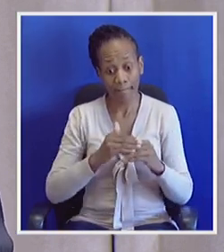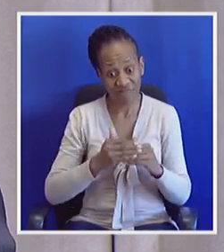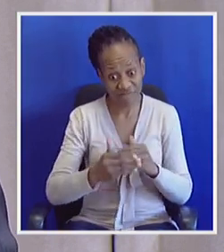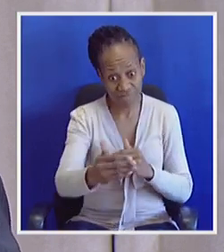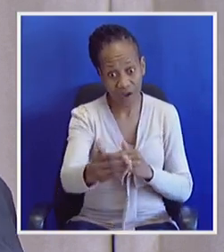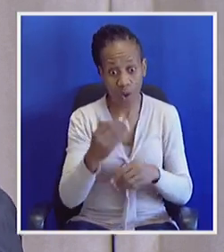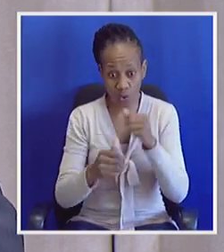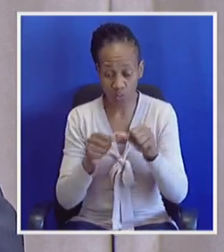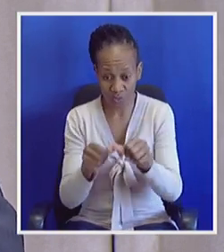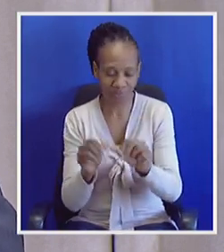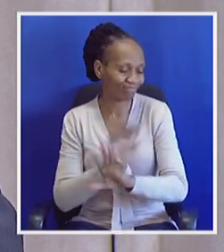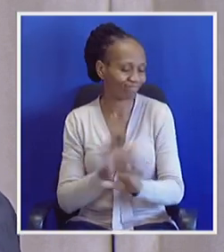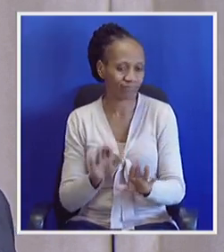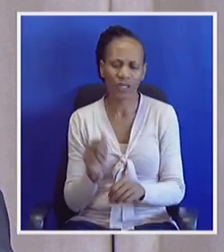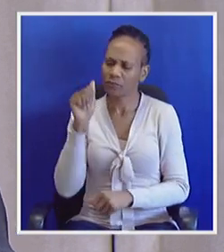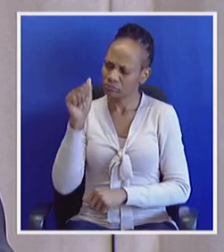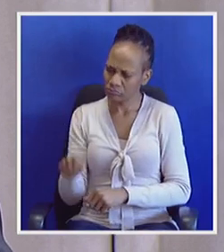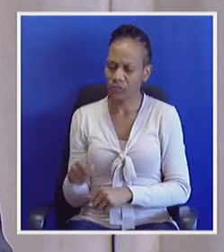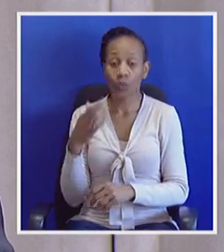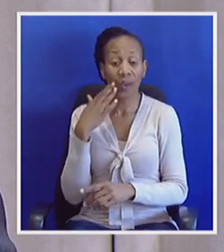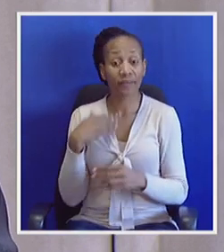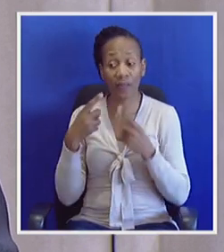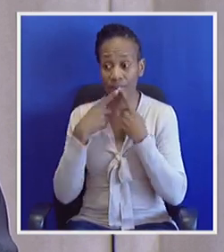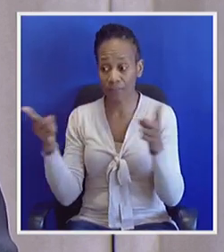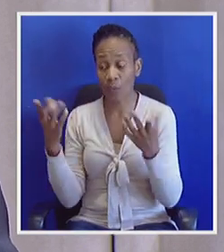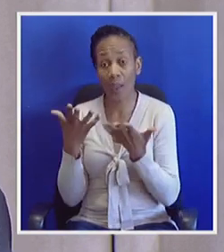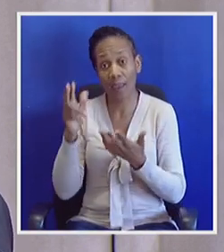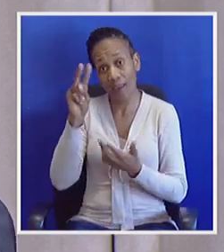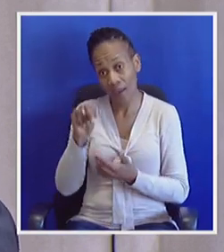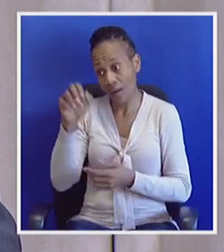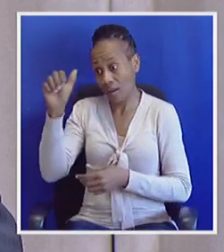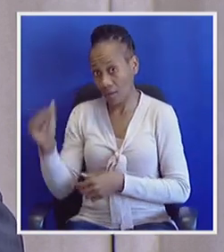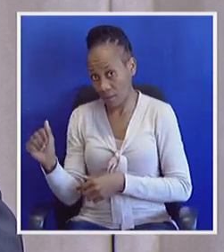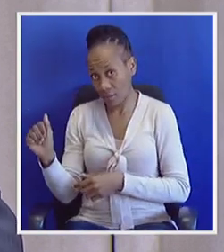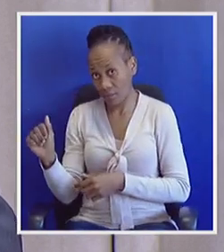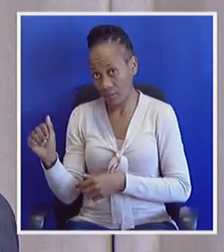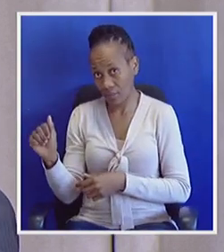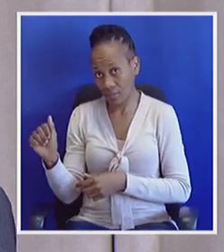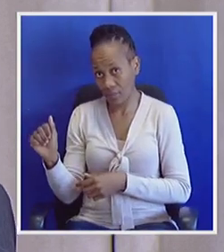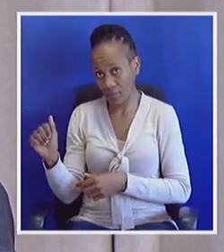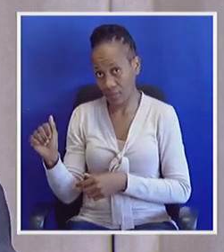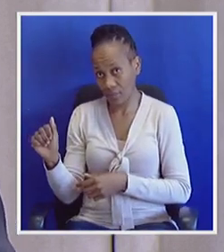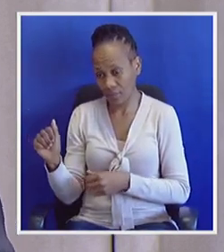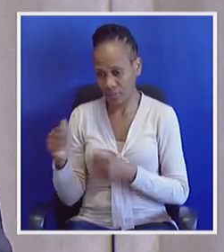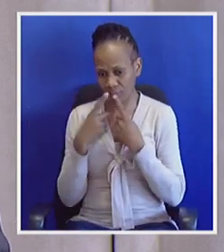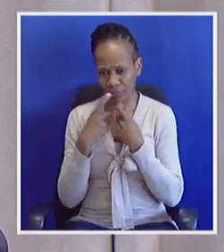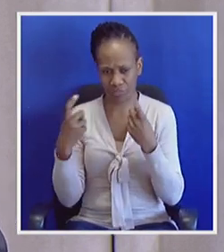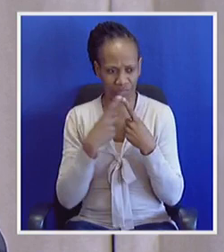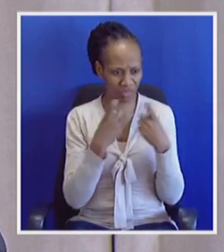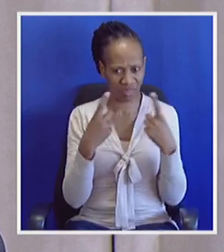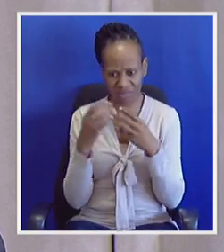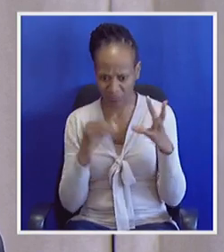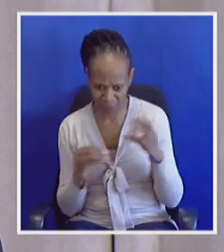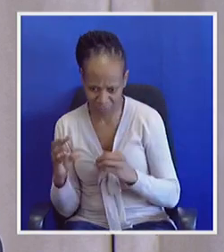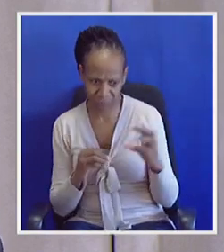indeed, when I raised the matter in the National Assembly, there were quiet noises that were raised where people in